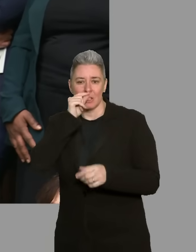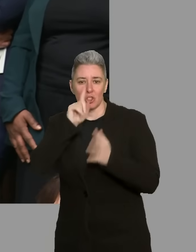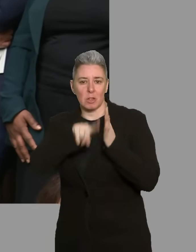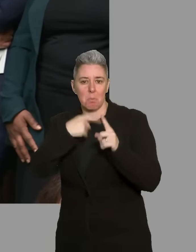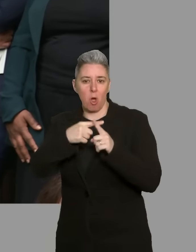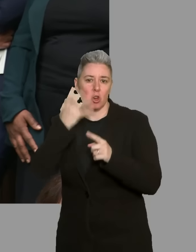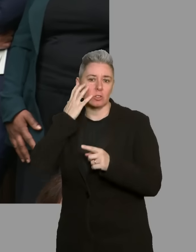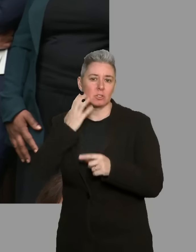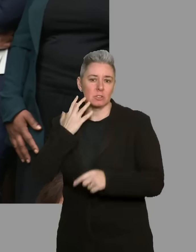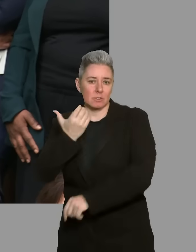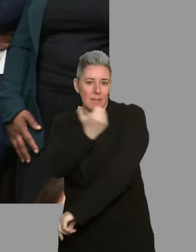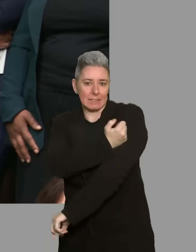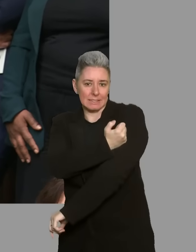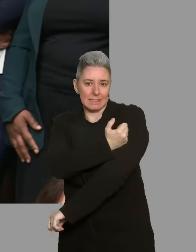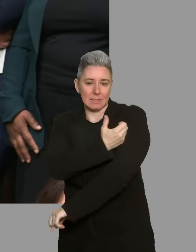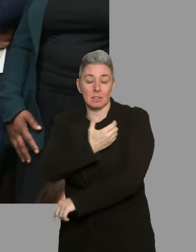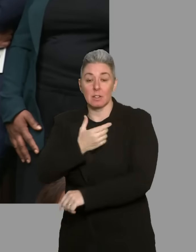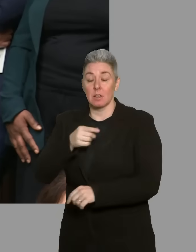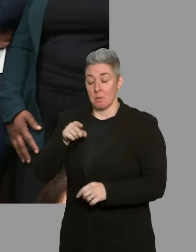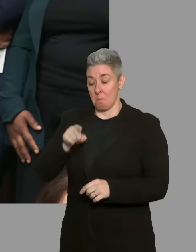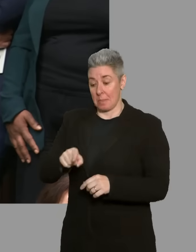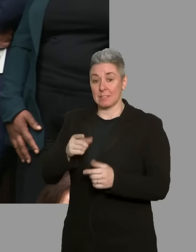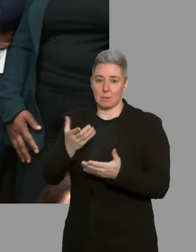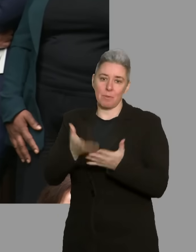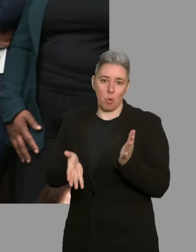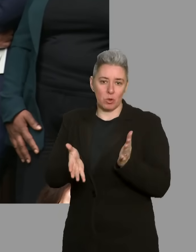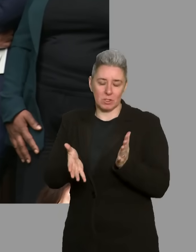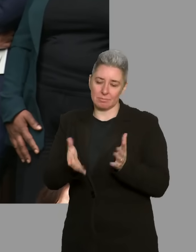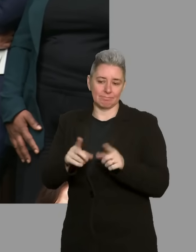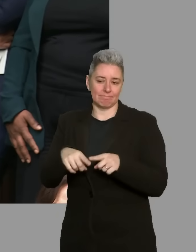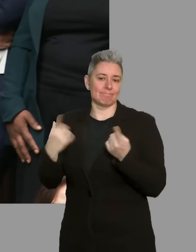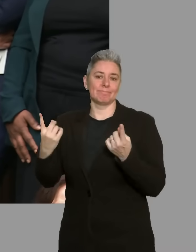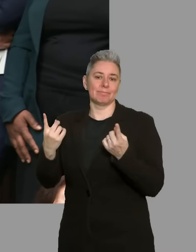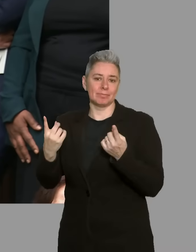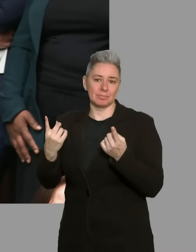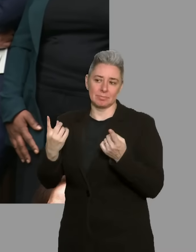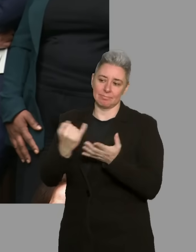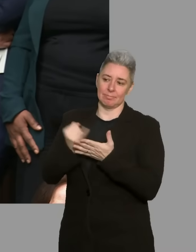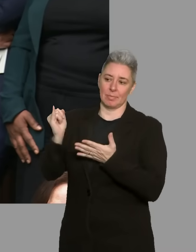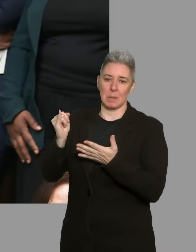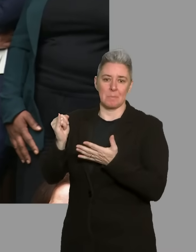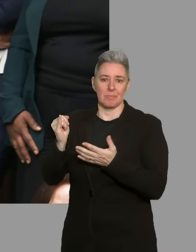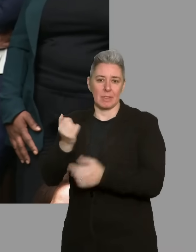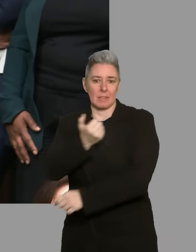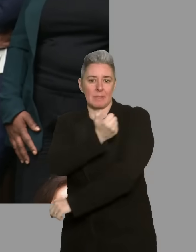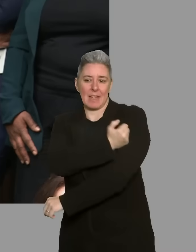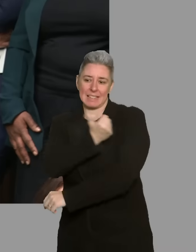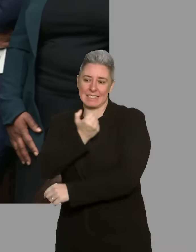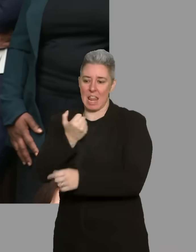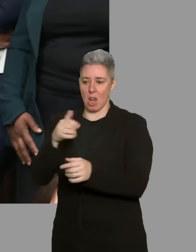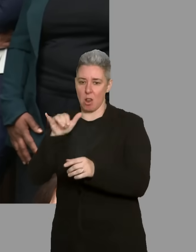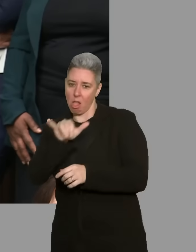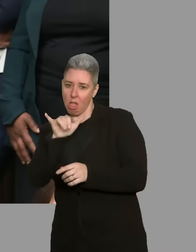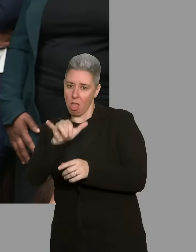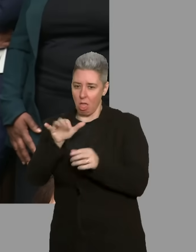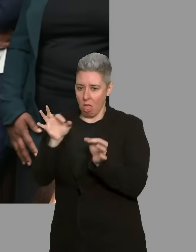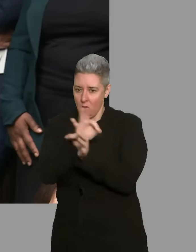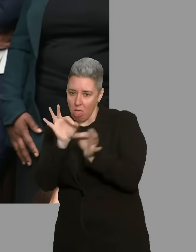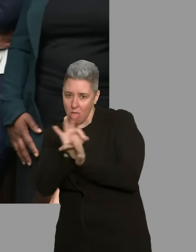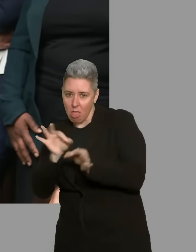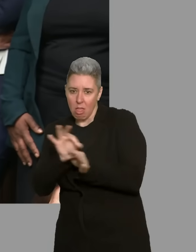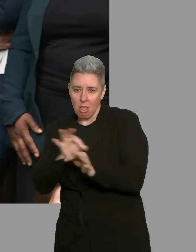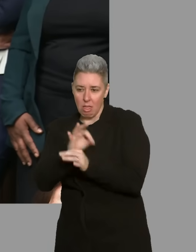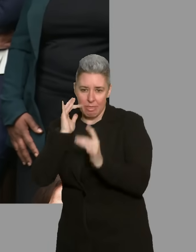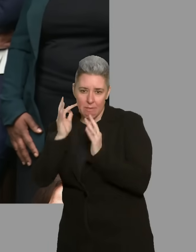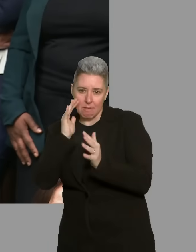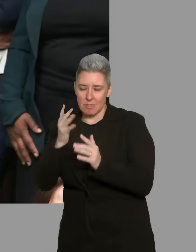conspiracy theories being peddled by Reform. Does my right honourable friend agree that